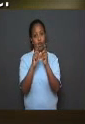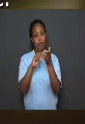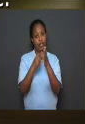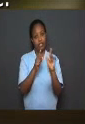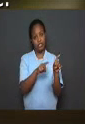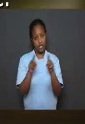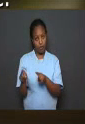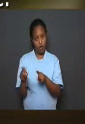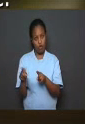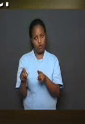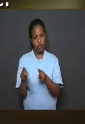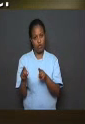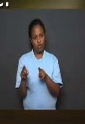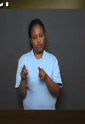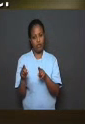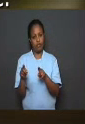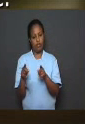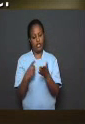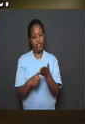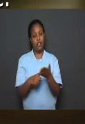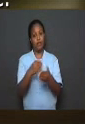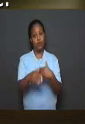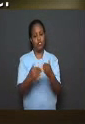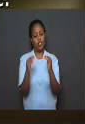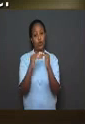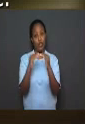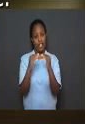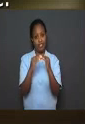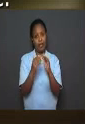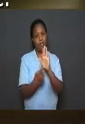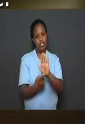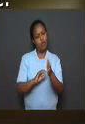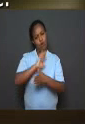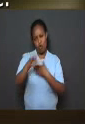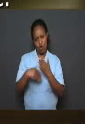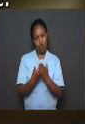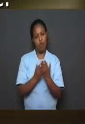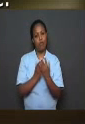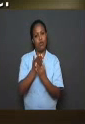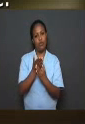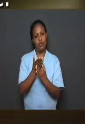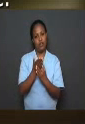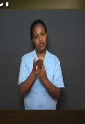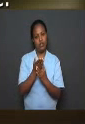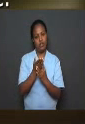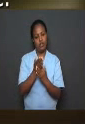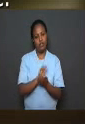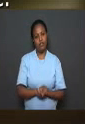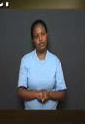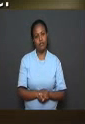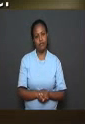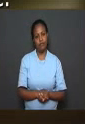Employment equity refers to a process for achieving equality in